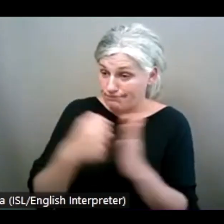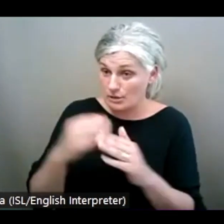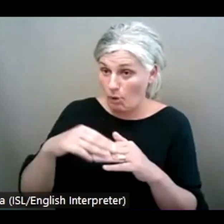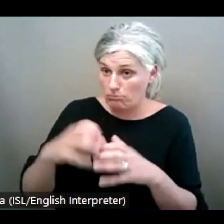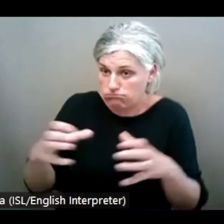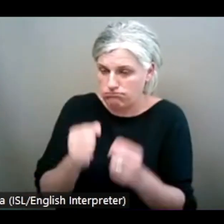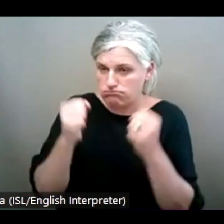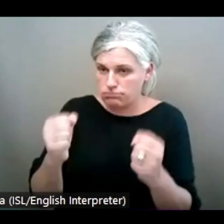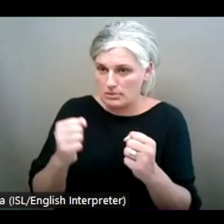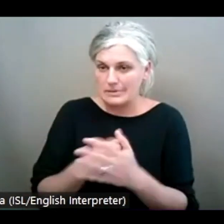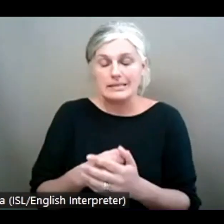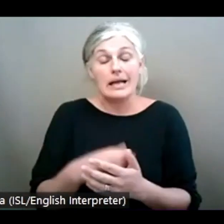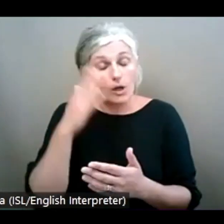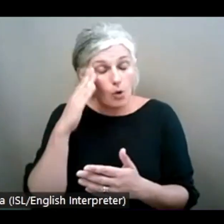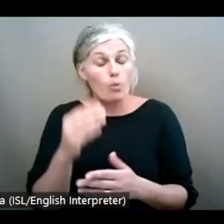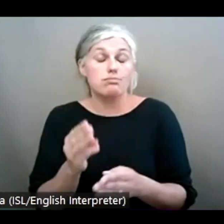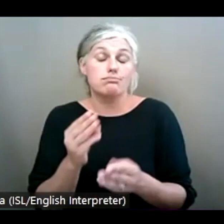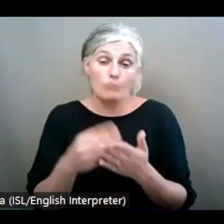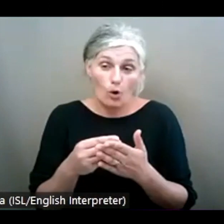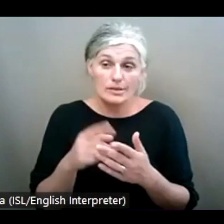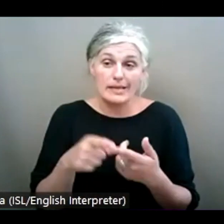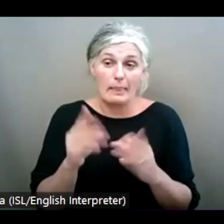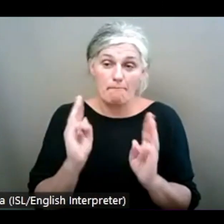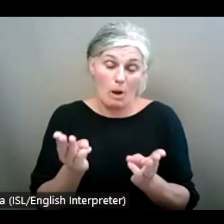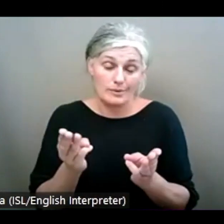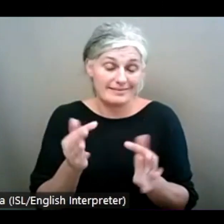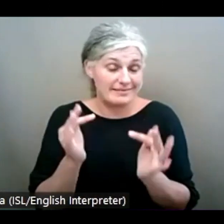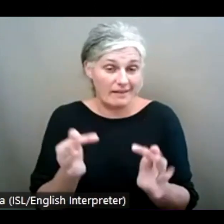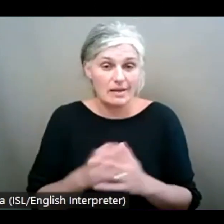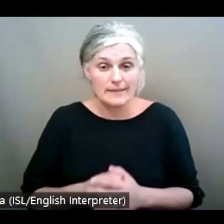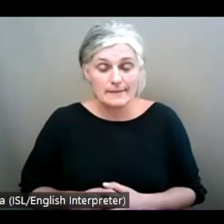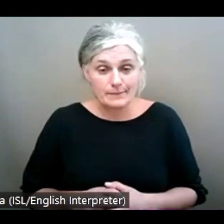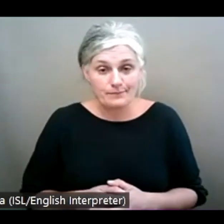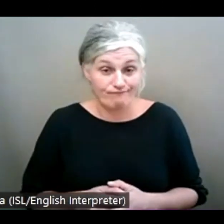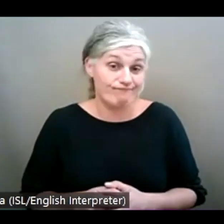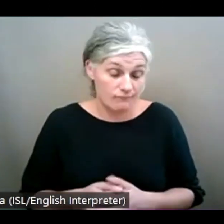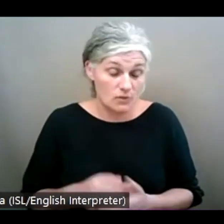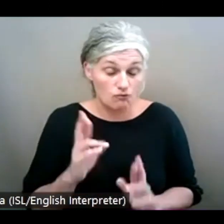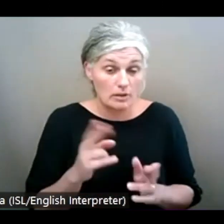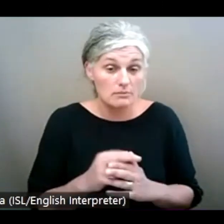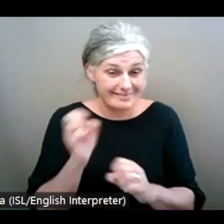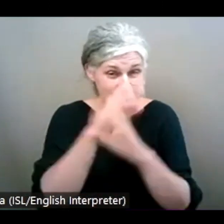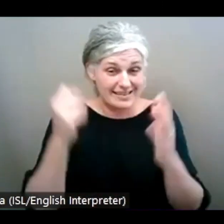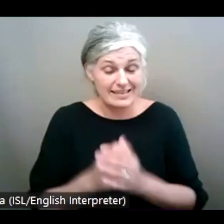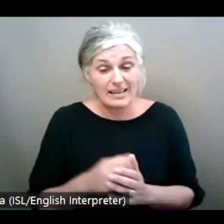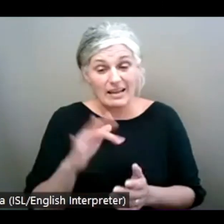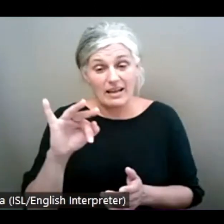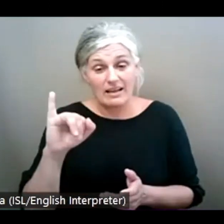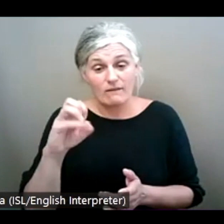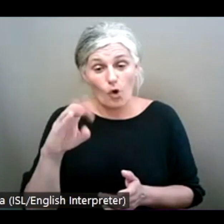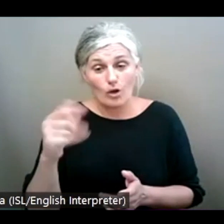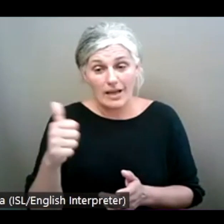about it and say it's money and power, Peter. Okay, yeah. That's very clear. So I'm feeling, what do you think is